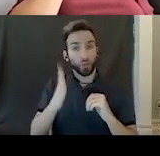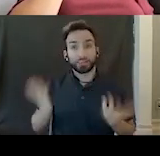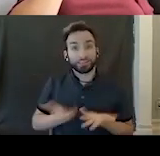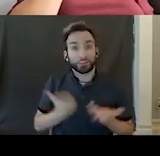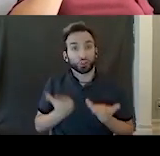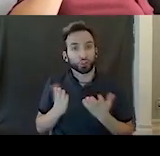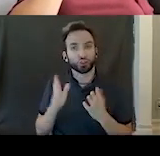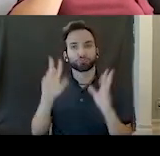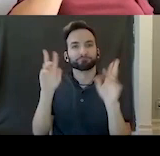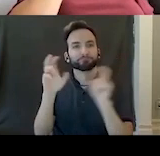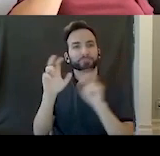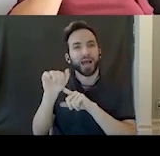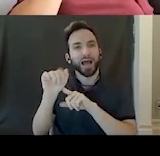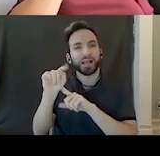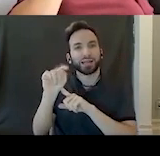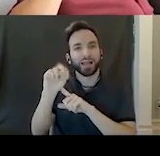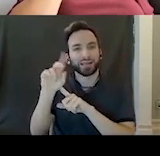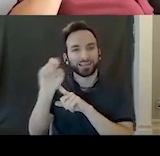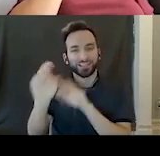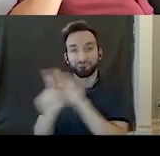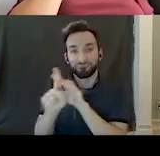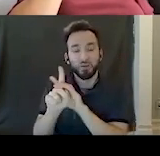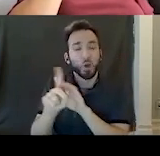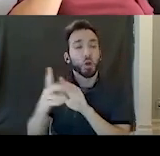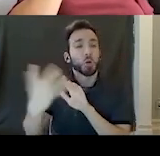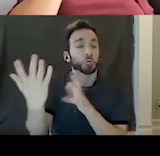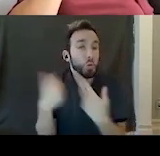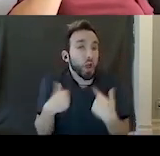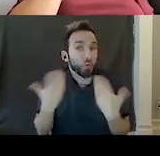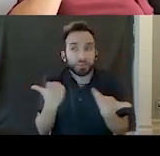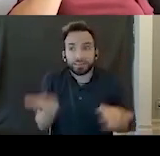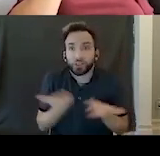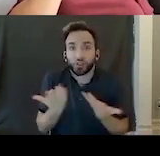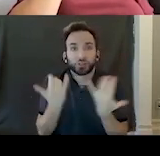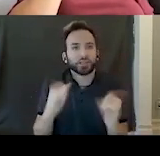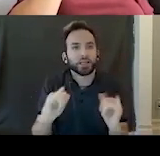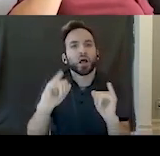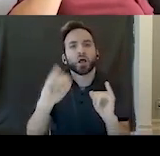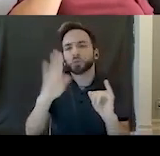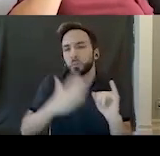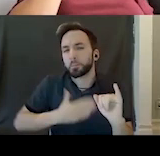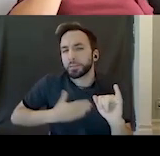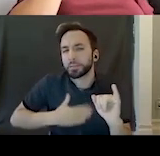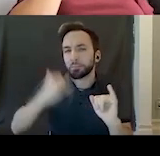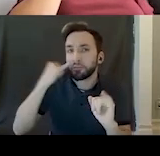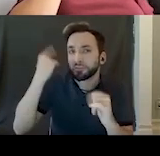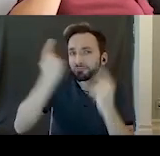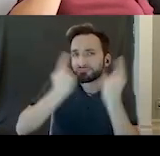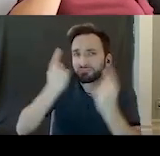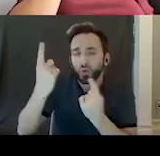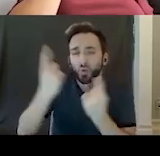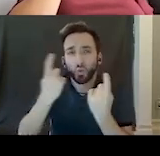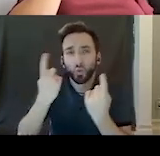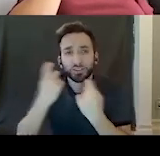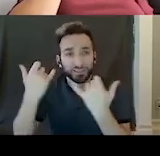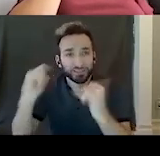ever you have questions and you wanna write them on the chat, you can just write them privately to me. I don't know if it's possible. I